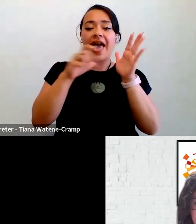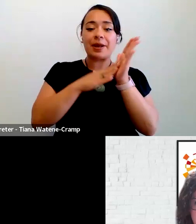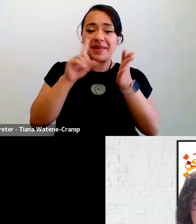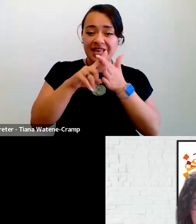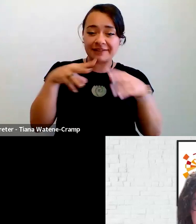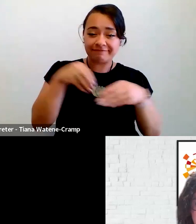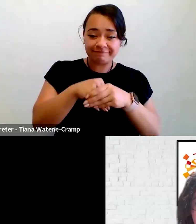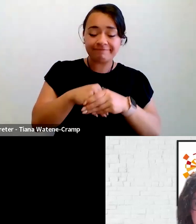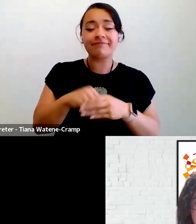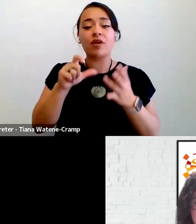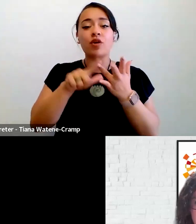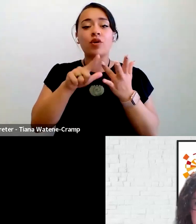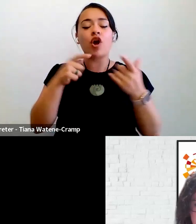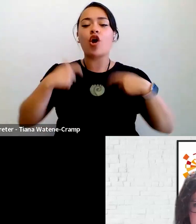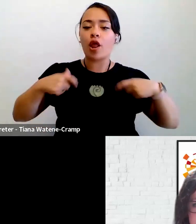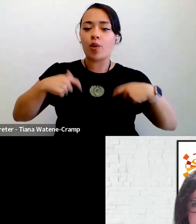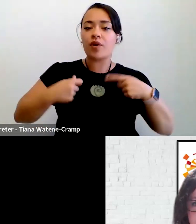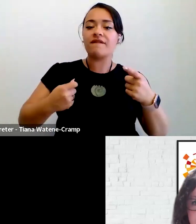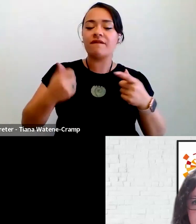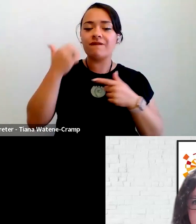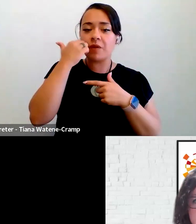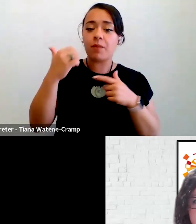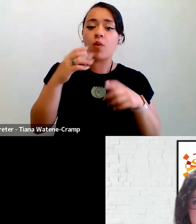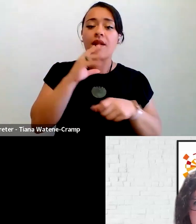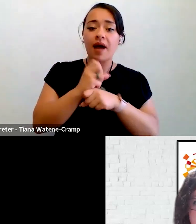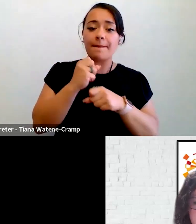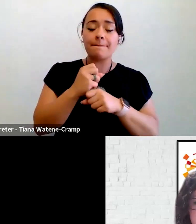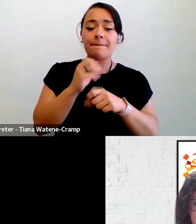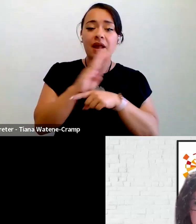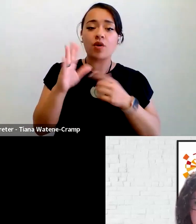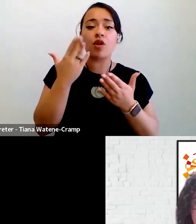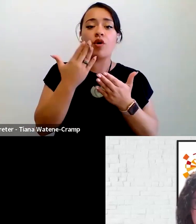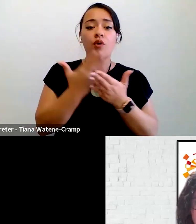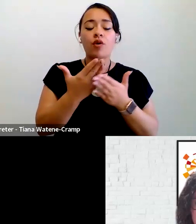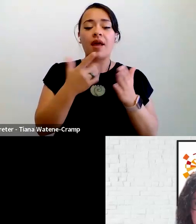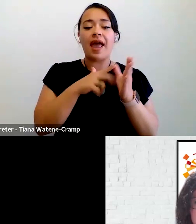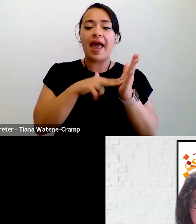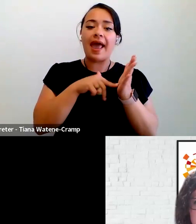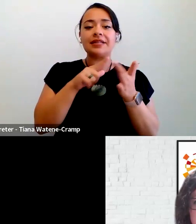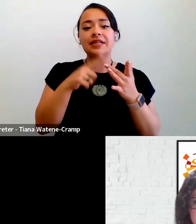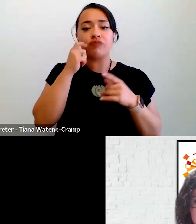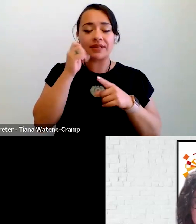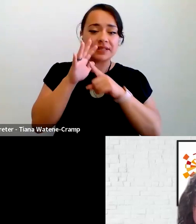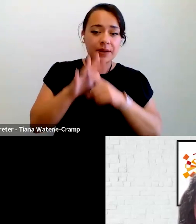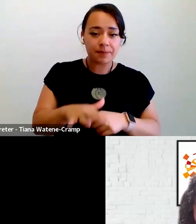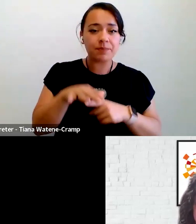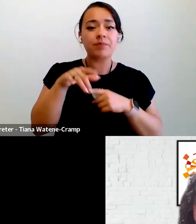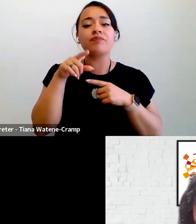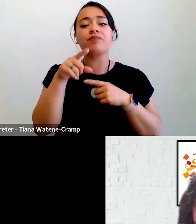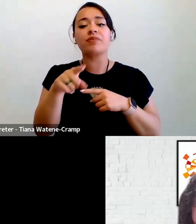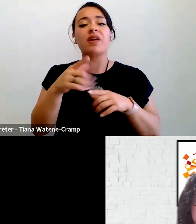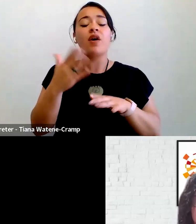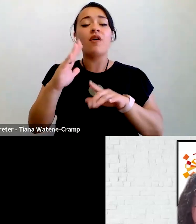Collingwood Football Club Expert Panel on Anti-Racism, Ambulance Victoria, and former chair of the Australian Muslim